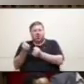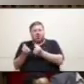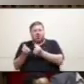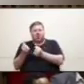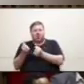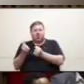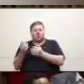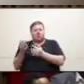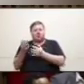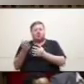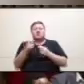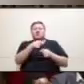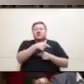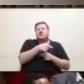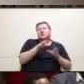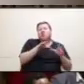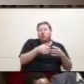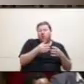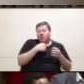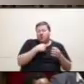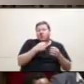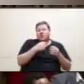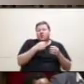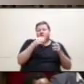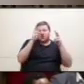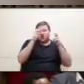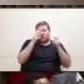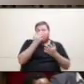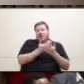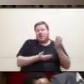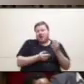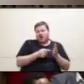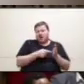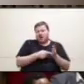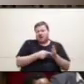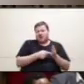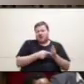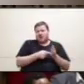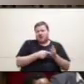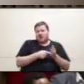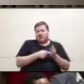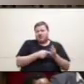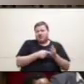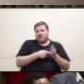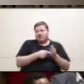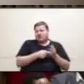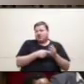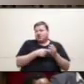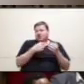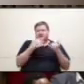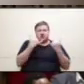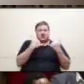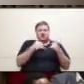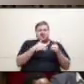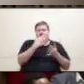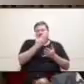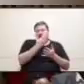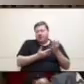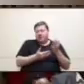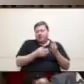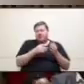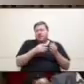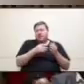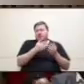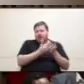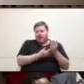on appeal. The matter was appealed. Even if the matter was still appealed by this other group, this